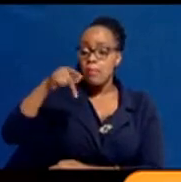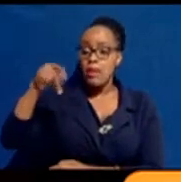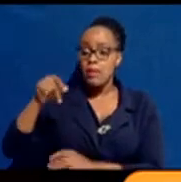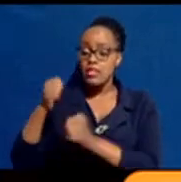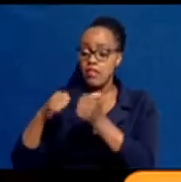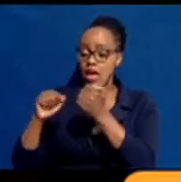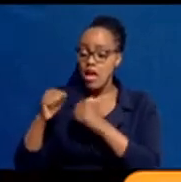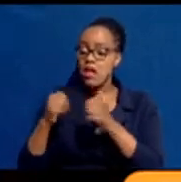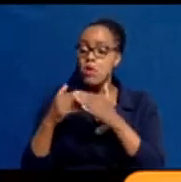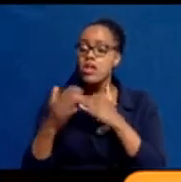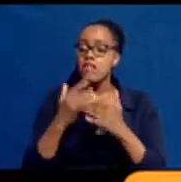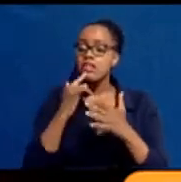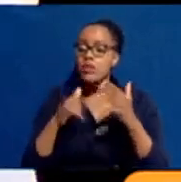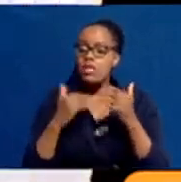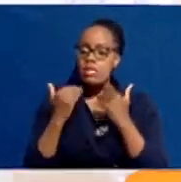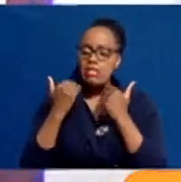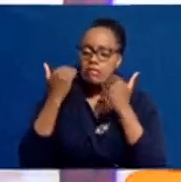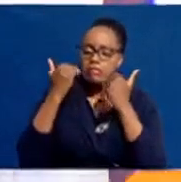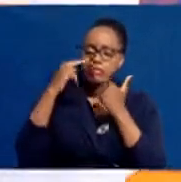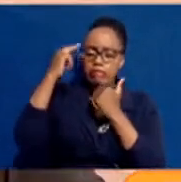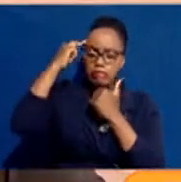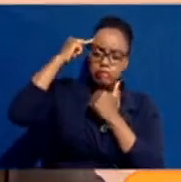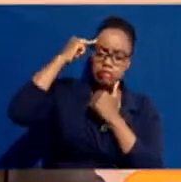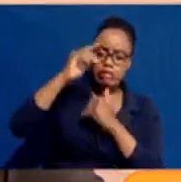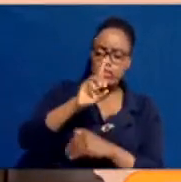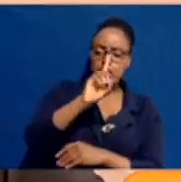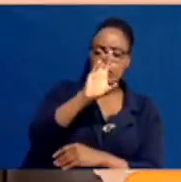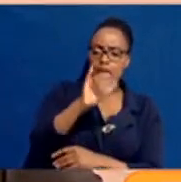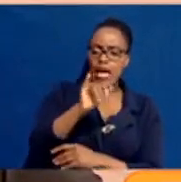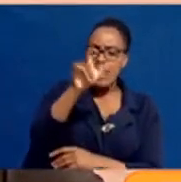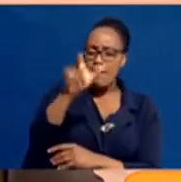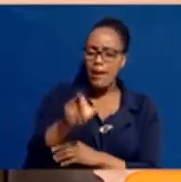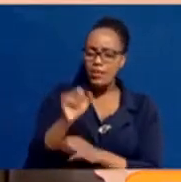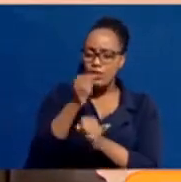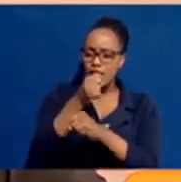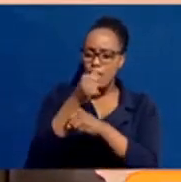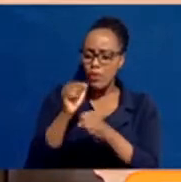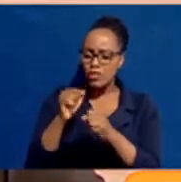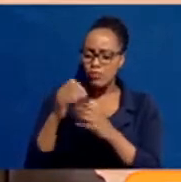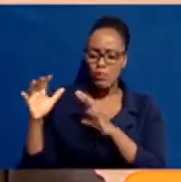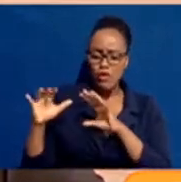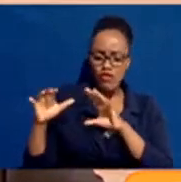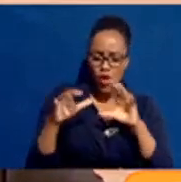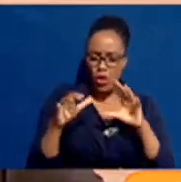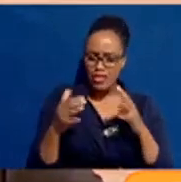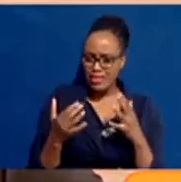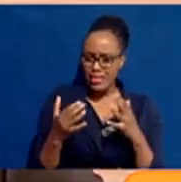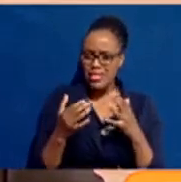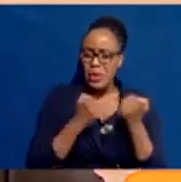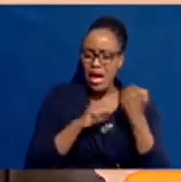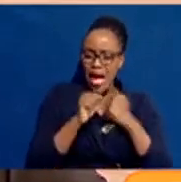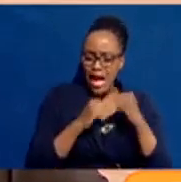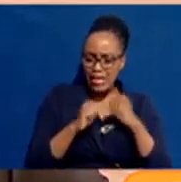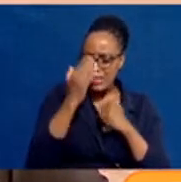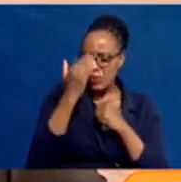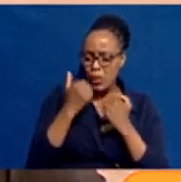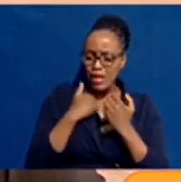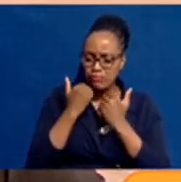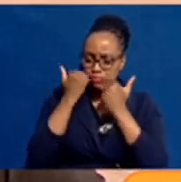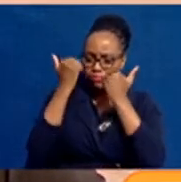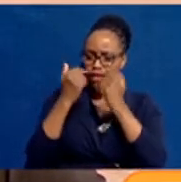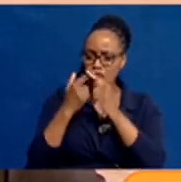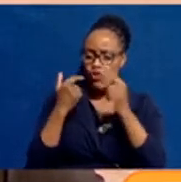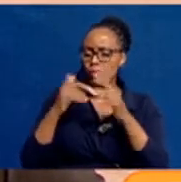on what he termed pressure from the DCI. One cannot be faulted to infer that he acted under pressure from